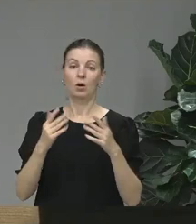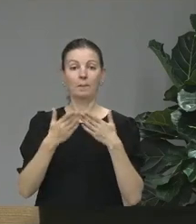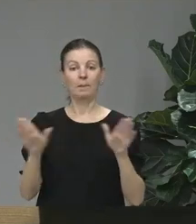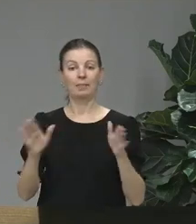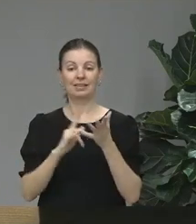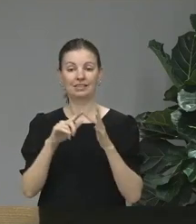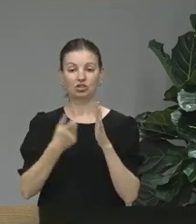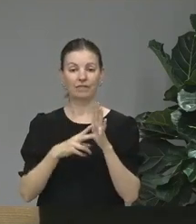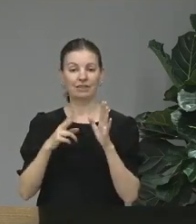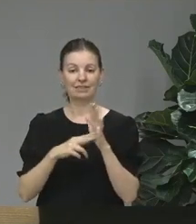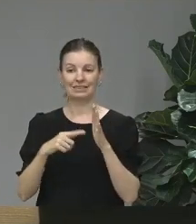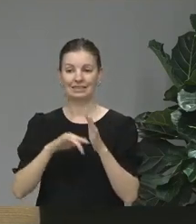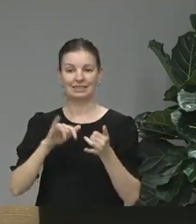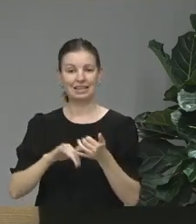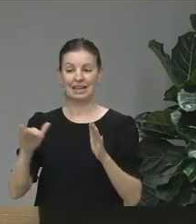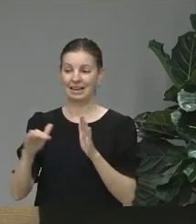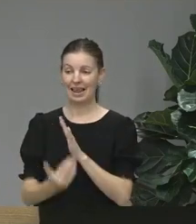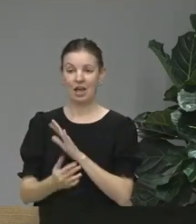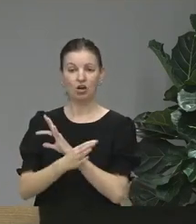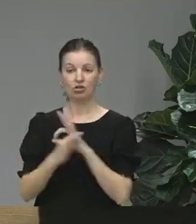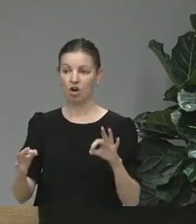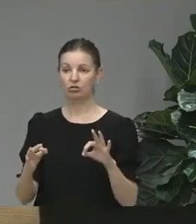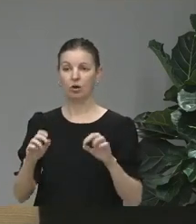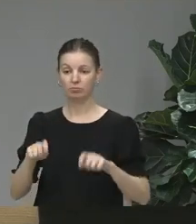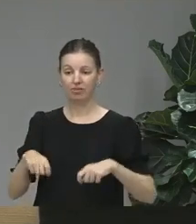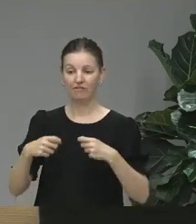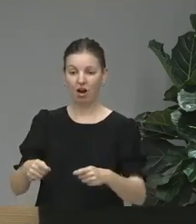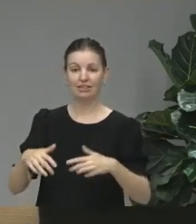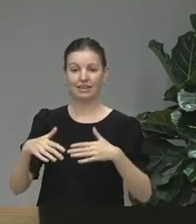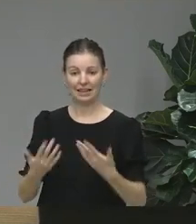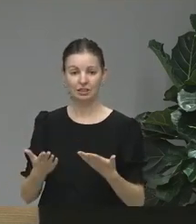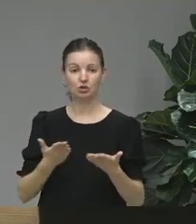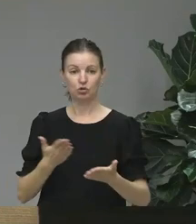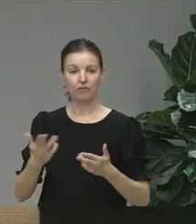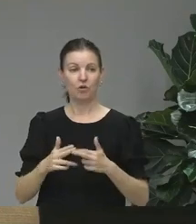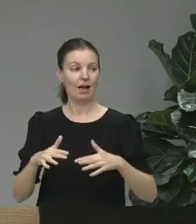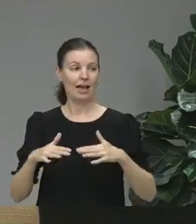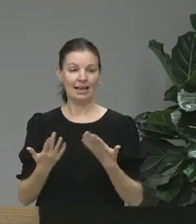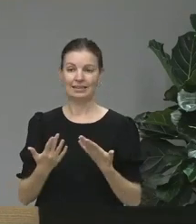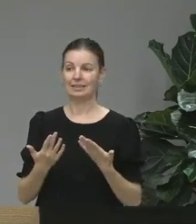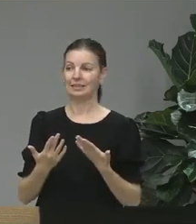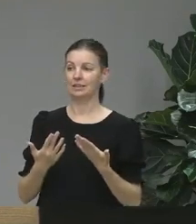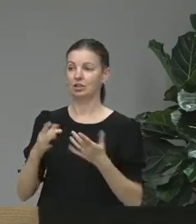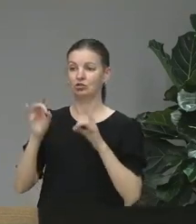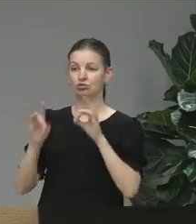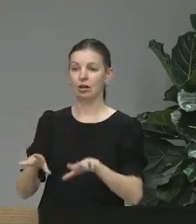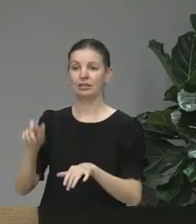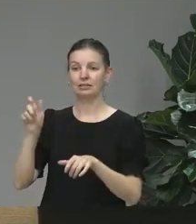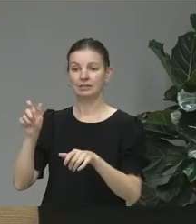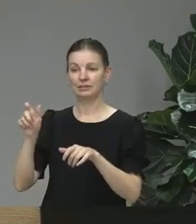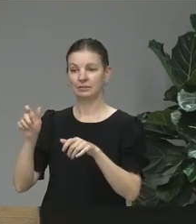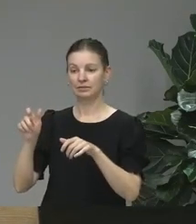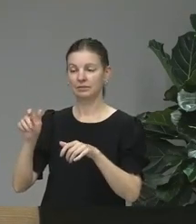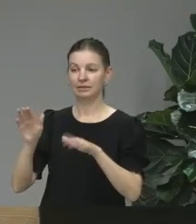no longer serve any service to any Australian citizen outside a few, perhaps